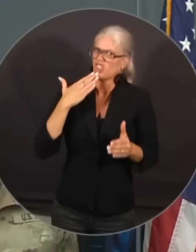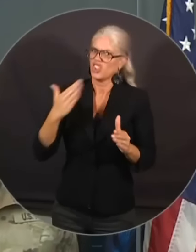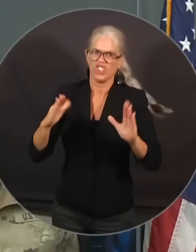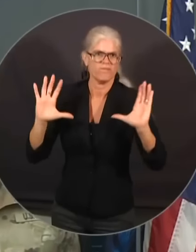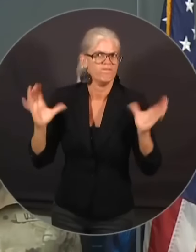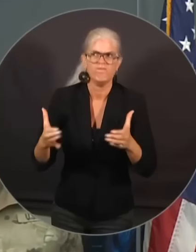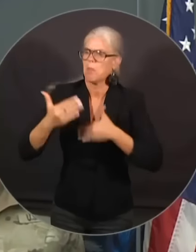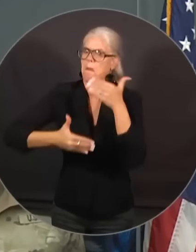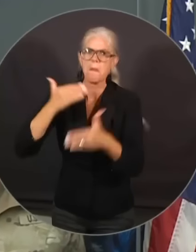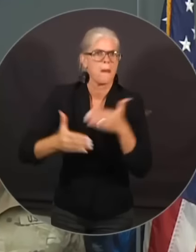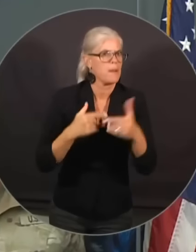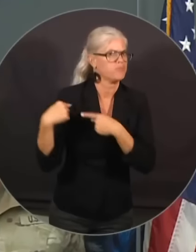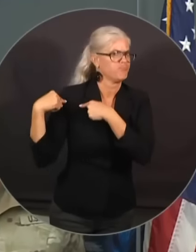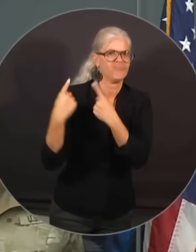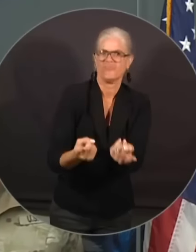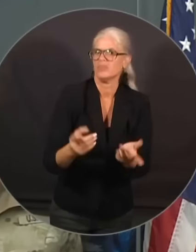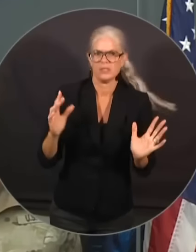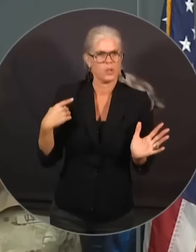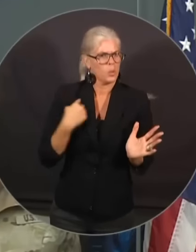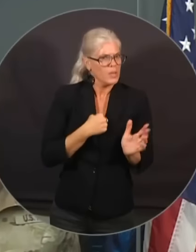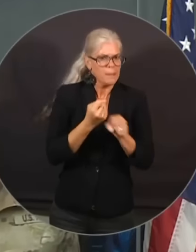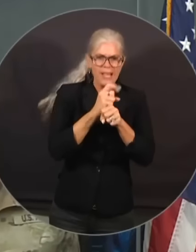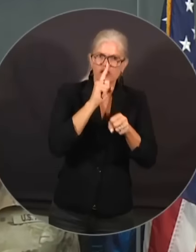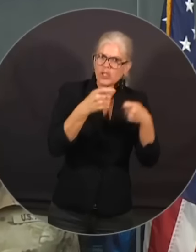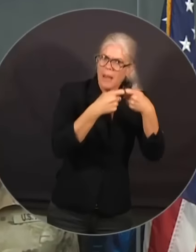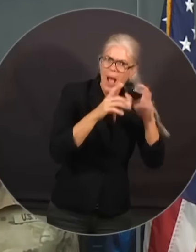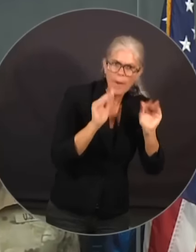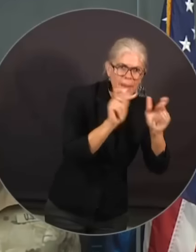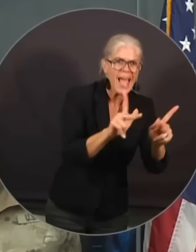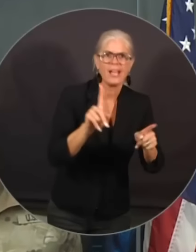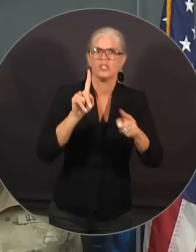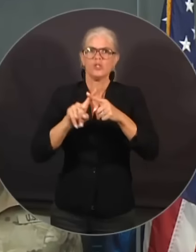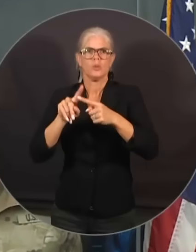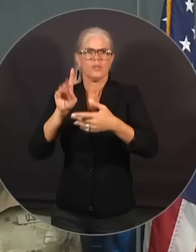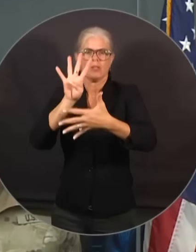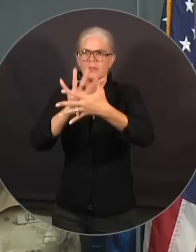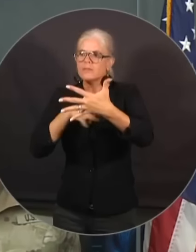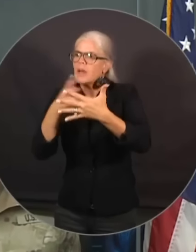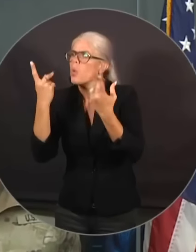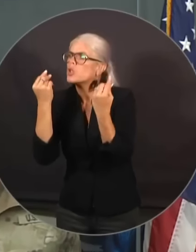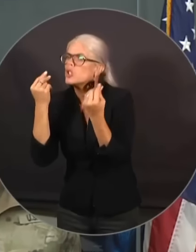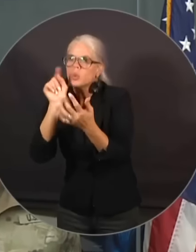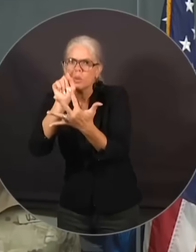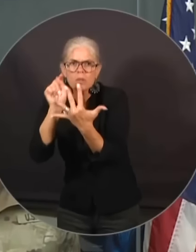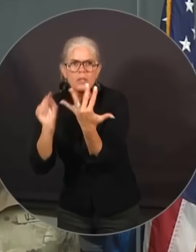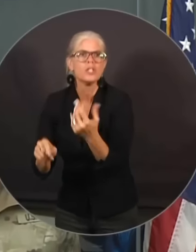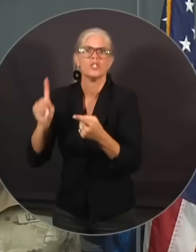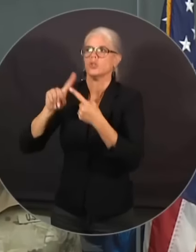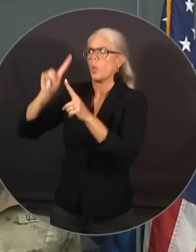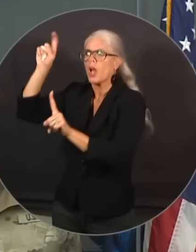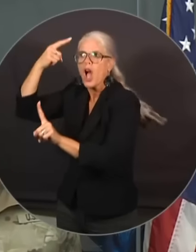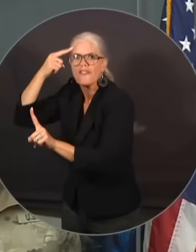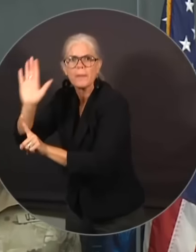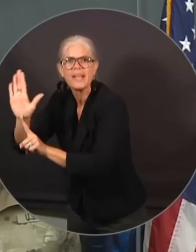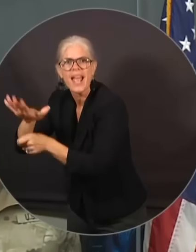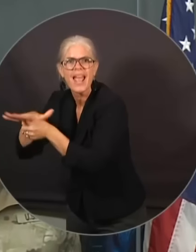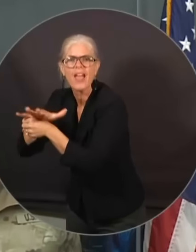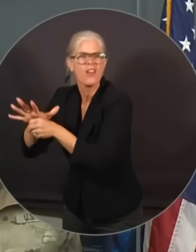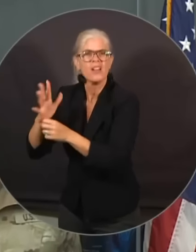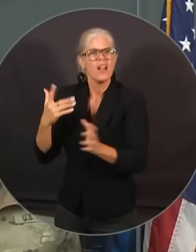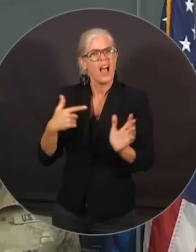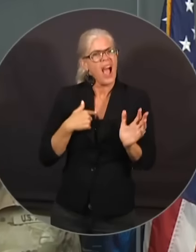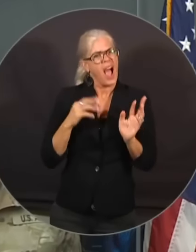on a preparation from power to logistics and then the local governments. And so we'll hope for the best over